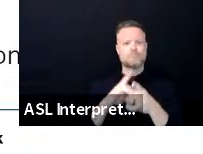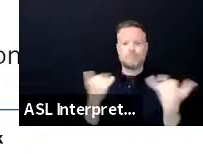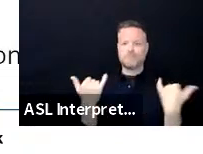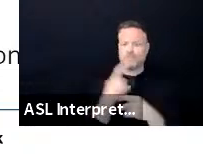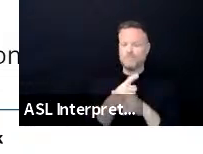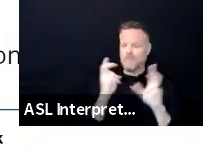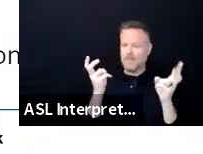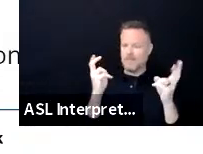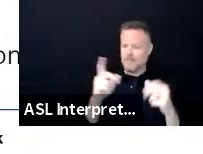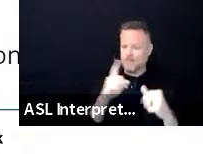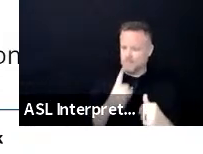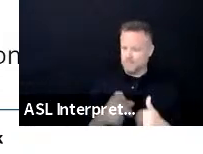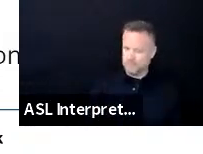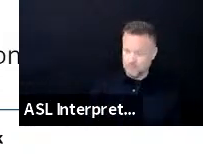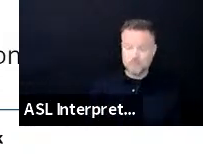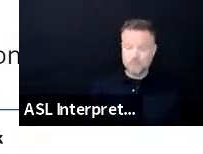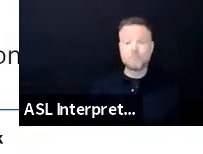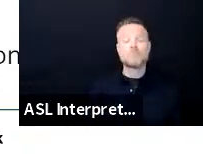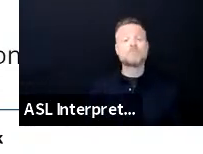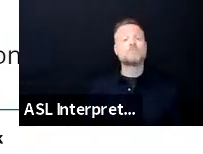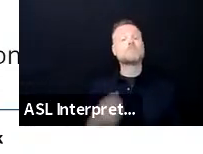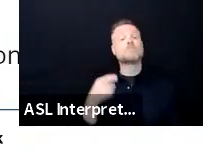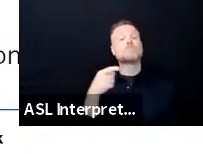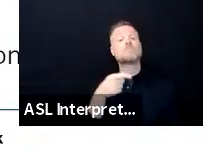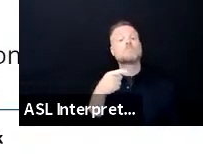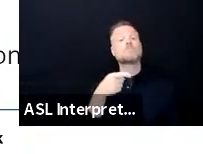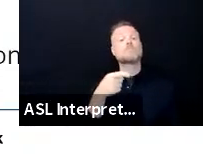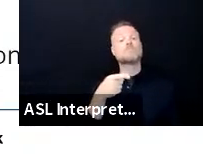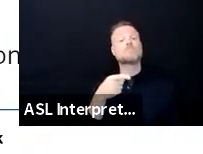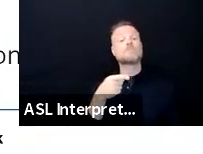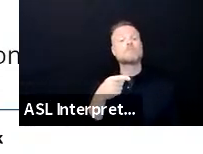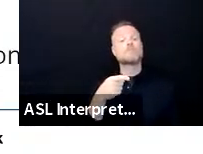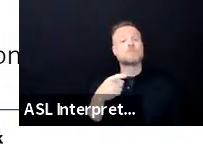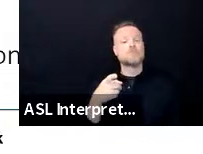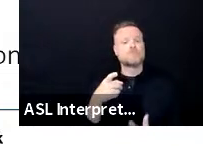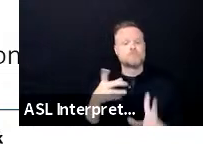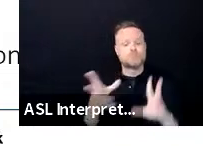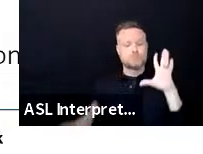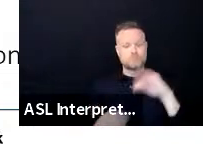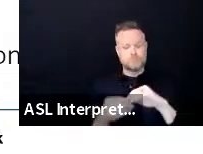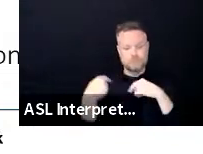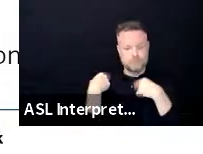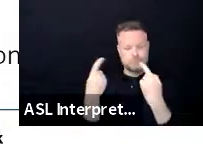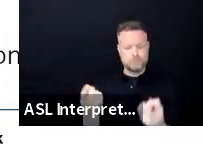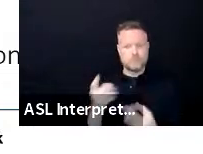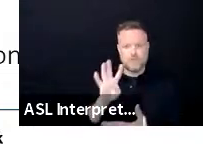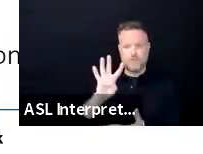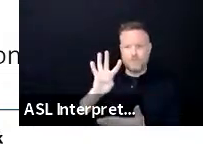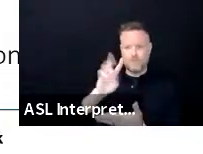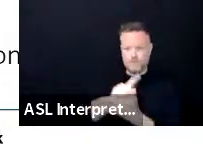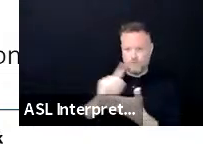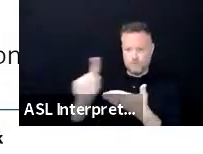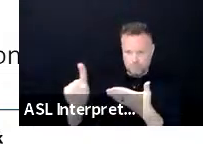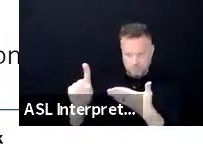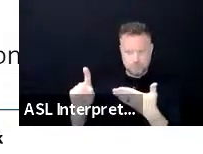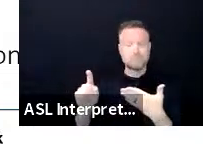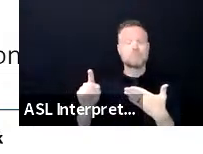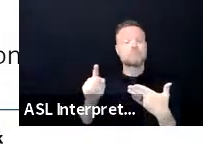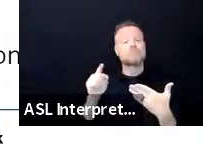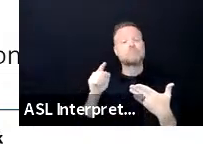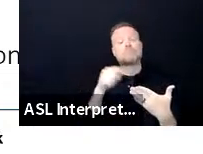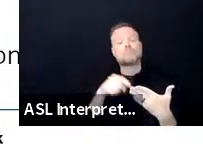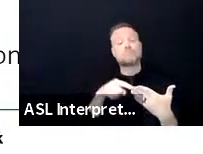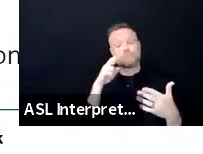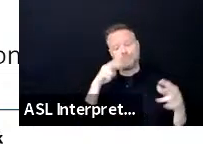So this is over the past 4 weeks, how vaccinations